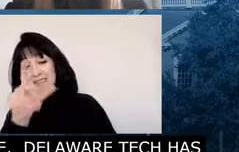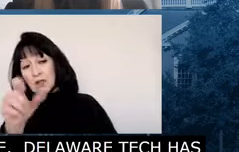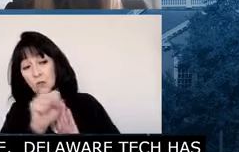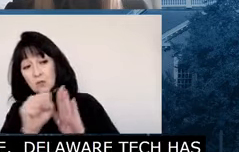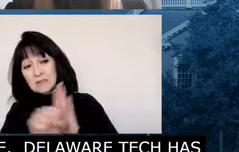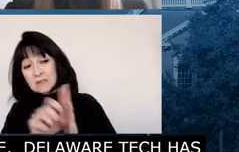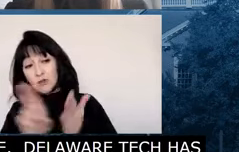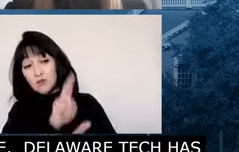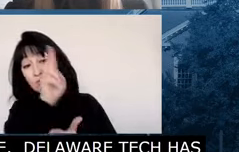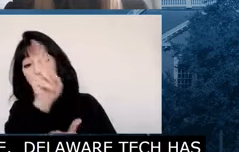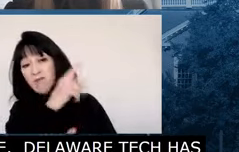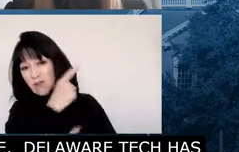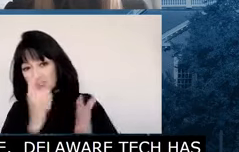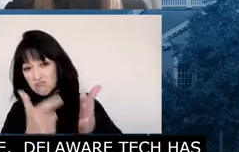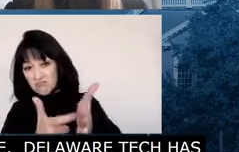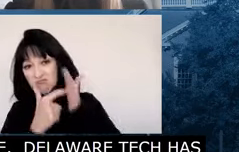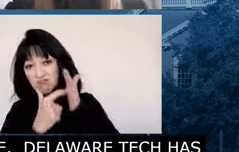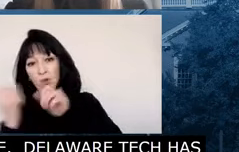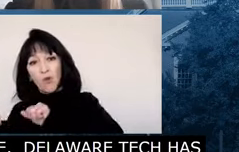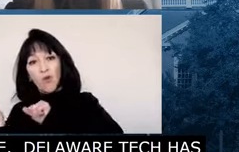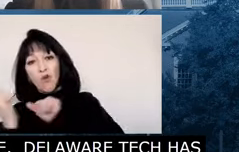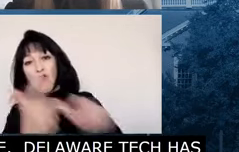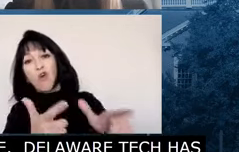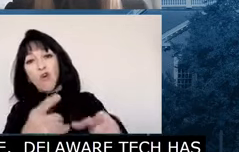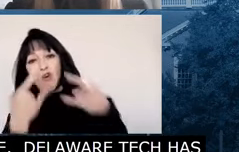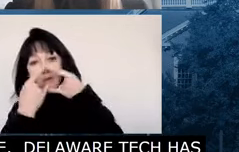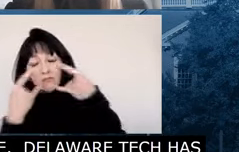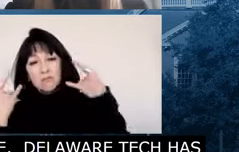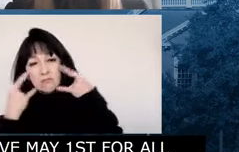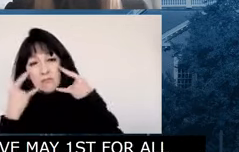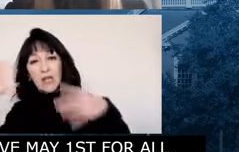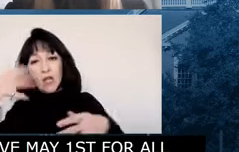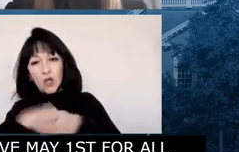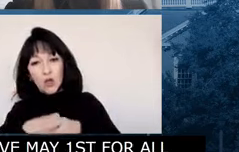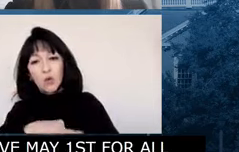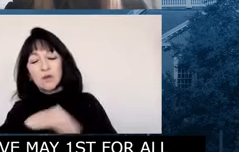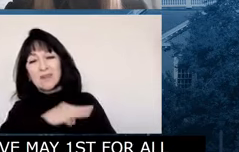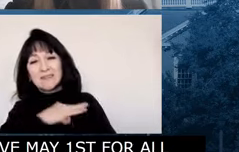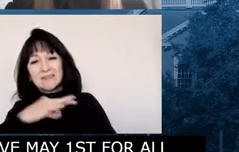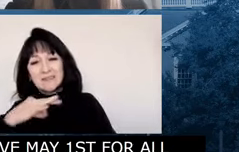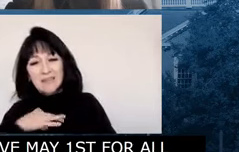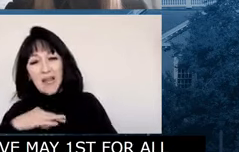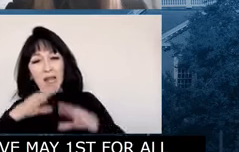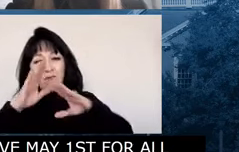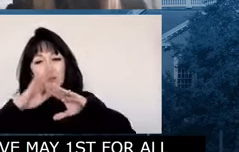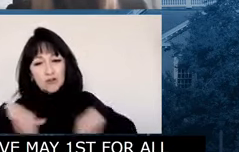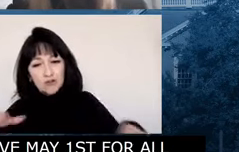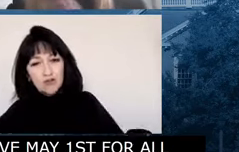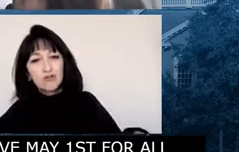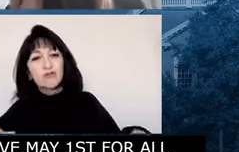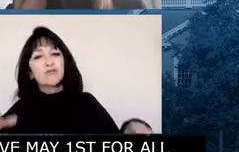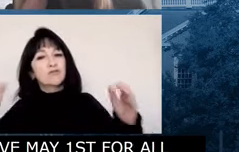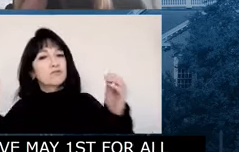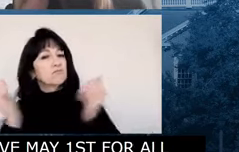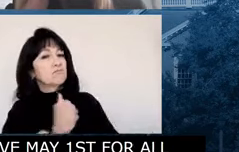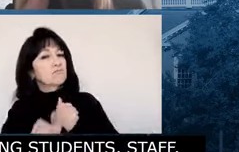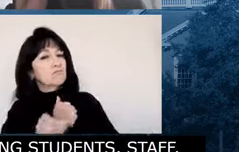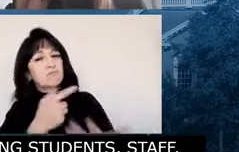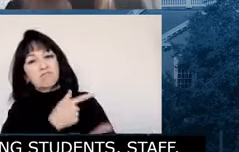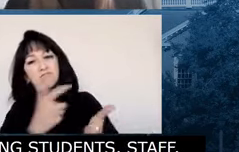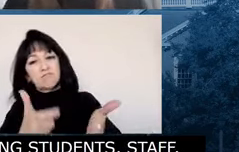college, including students and staff and children. Is this something you support? And if so, why?